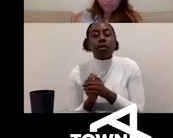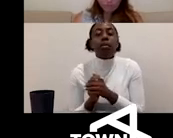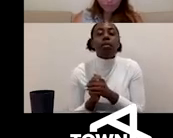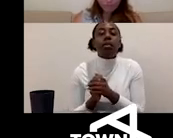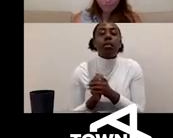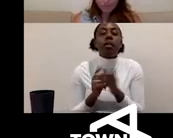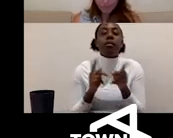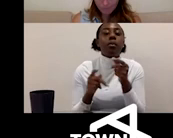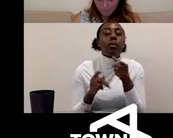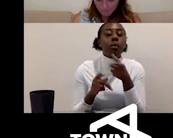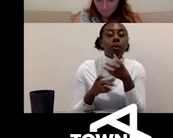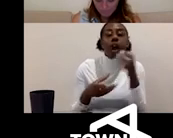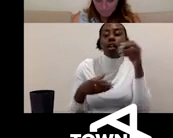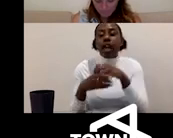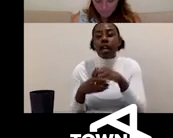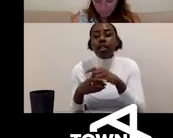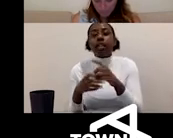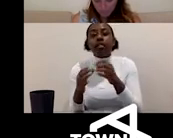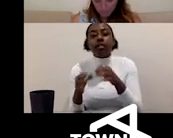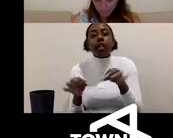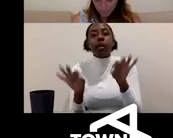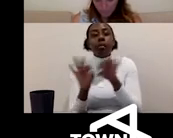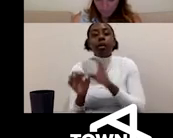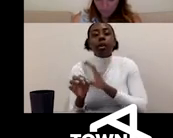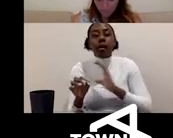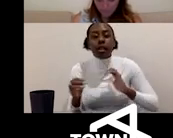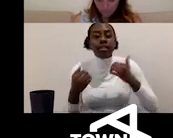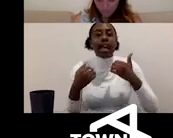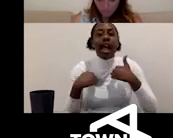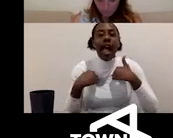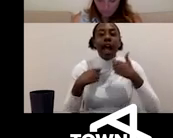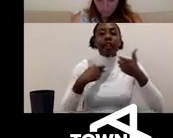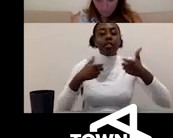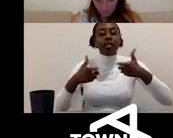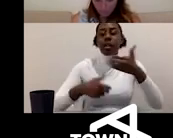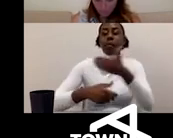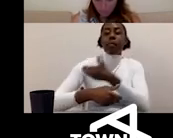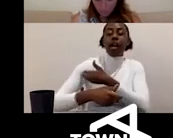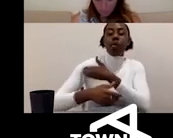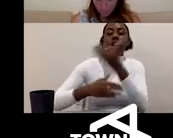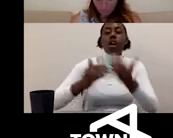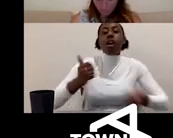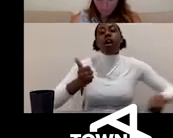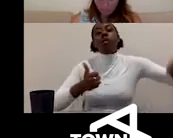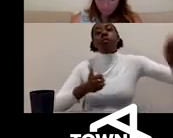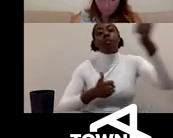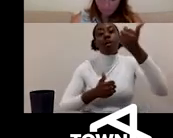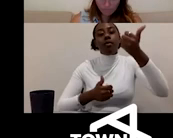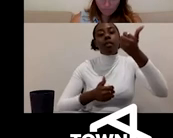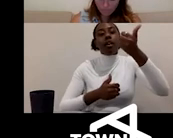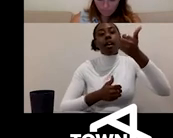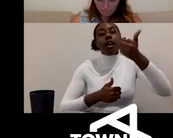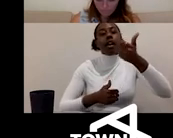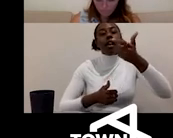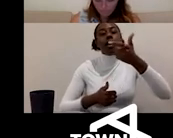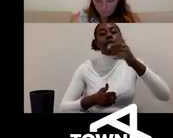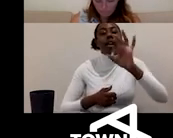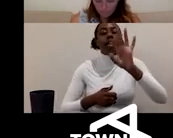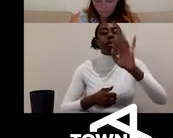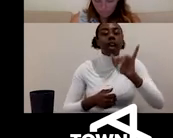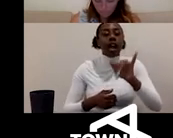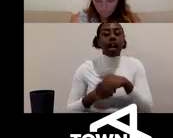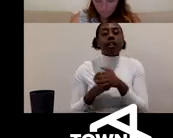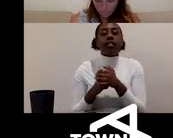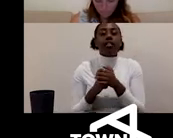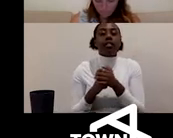that actually have the authority and oversight over the FBI. So this would be the House Homeland Security Committee, the Oversight